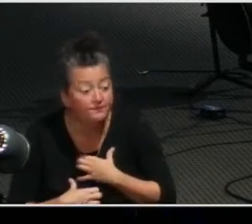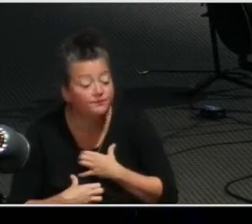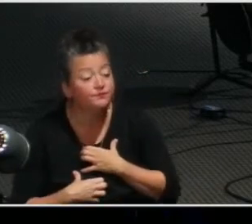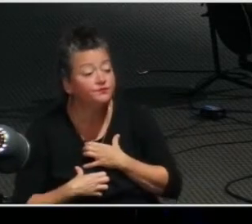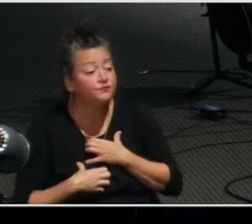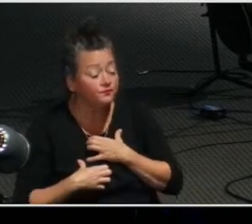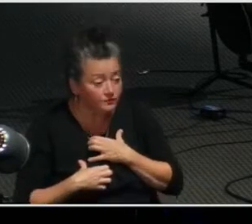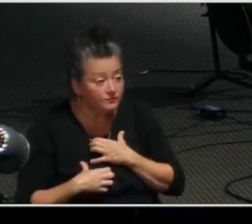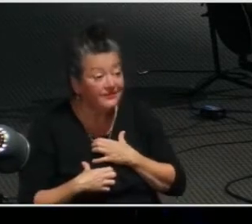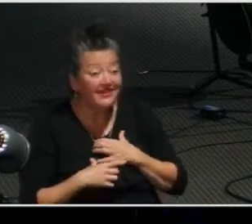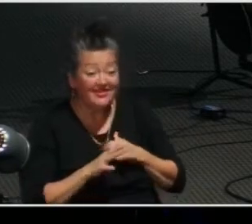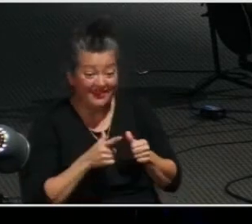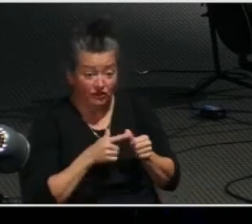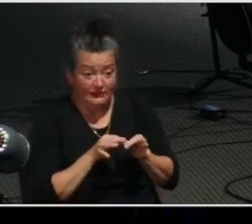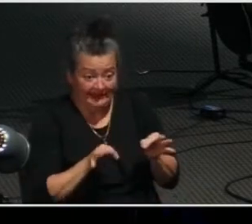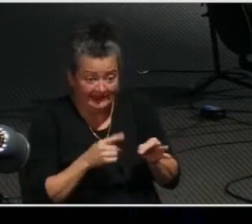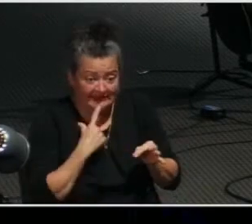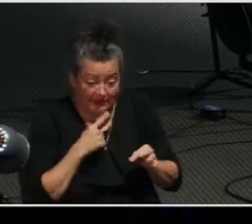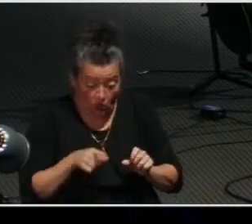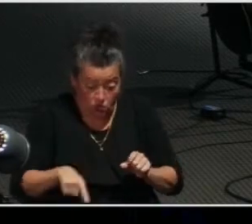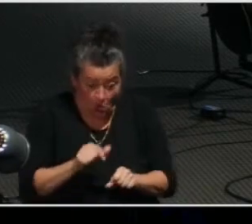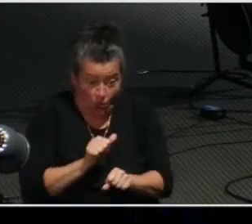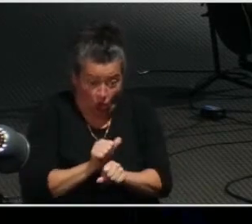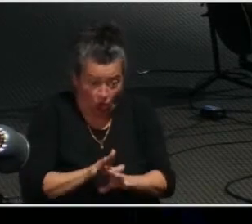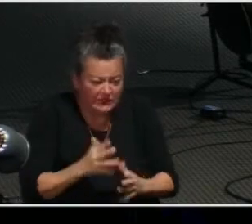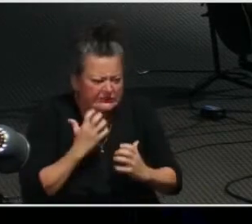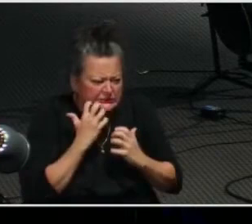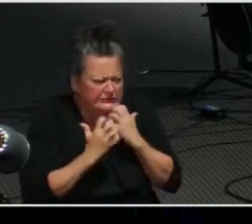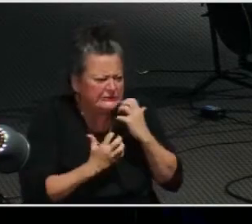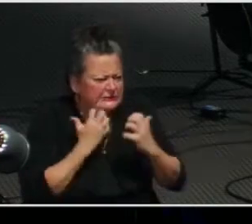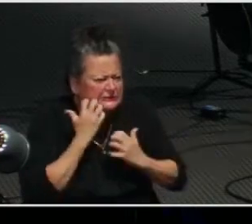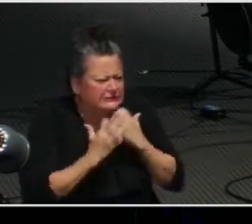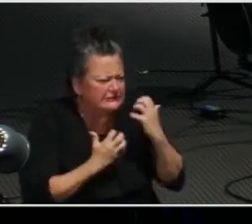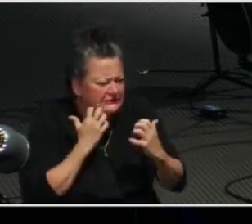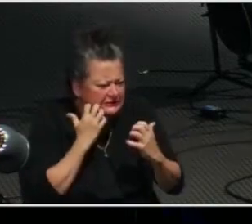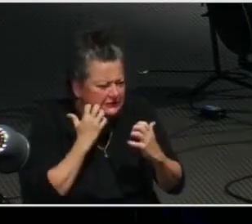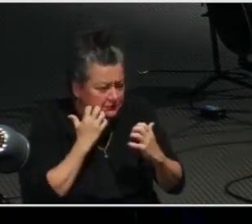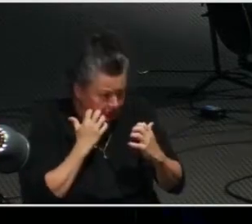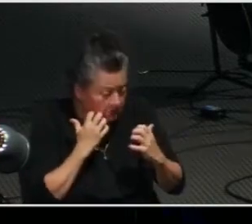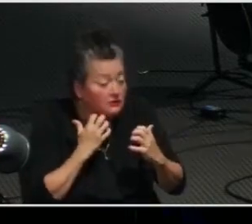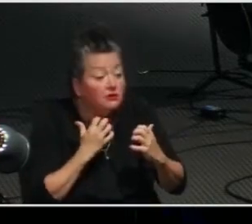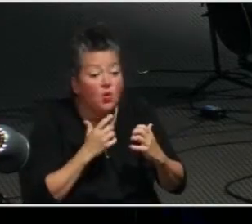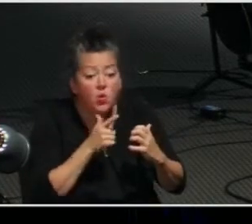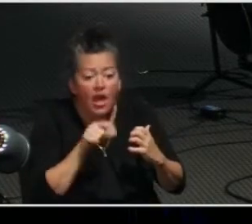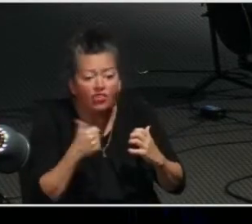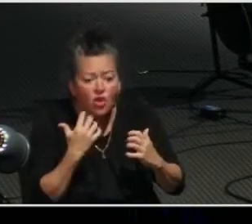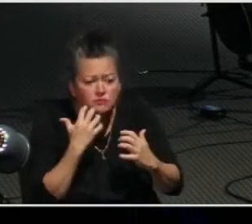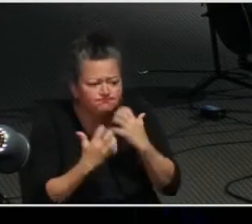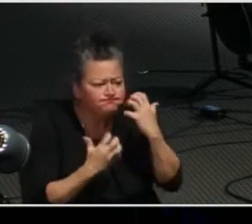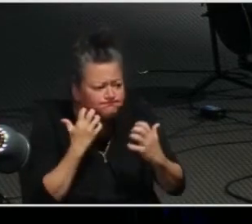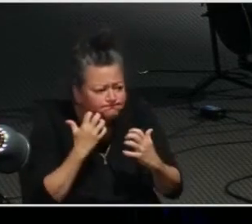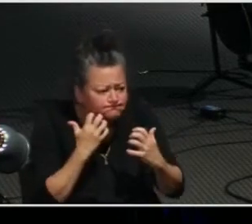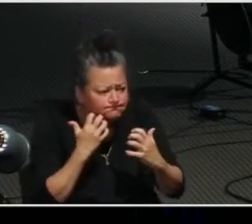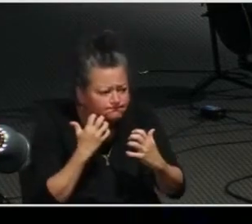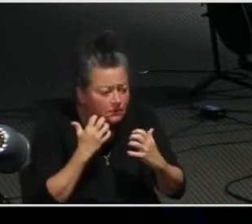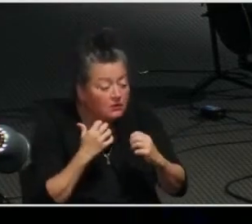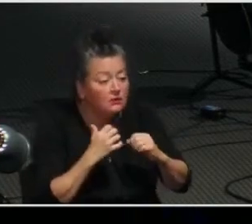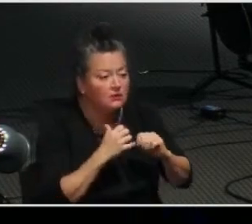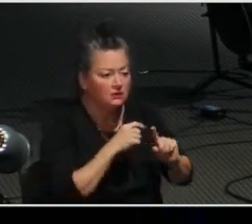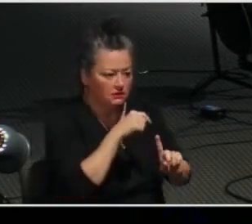the first four verse, or in the first part of verse 4? It's not the laborer. It's the